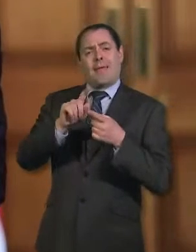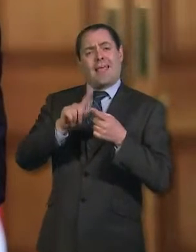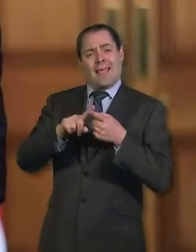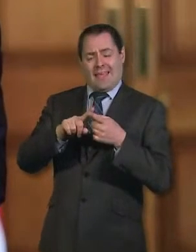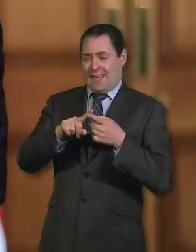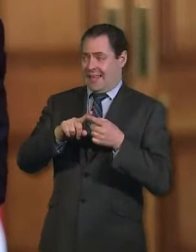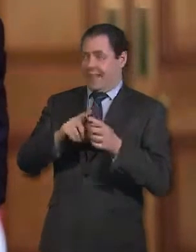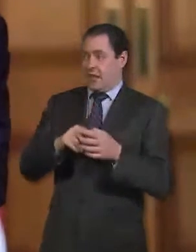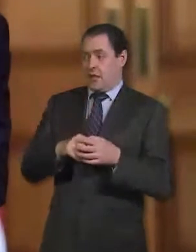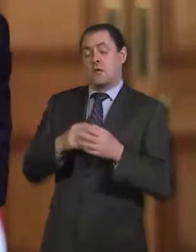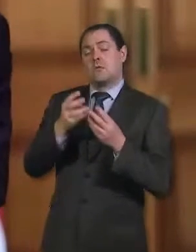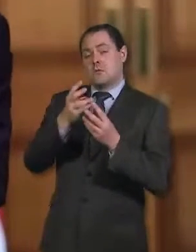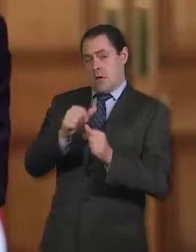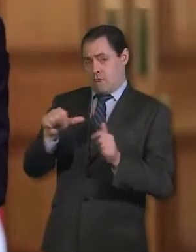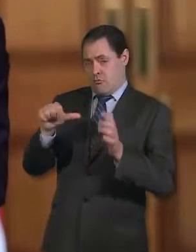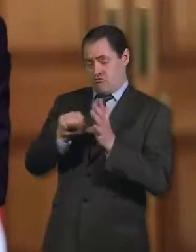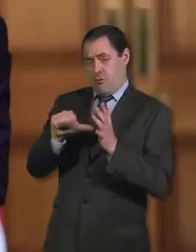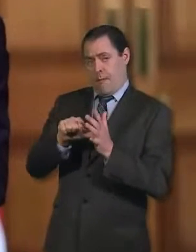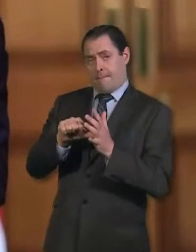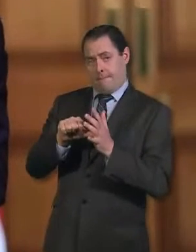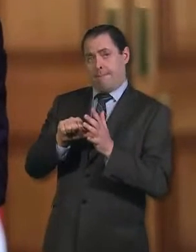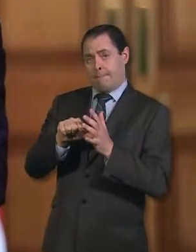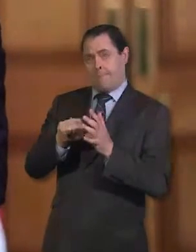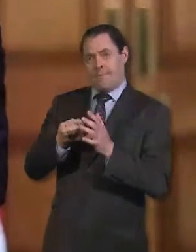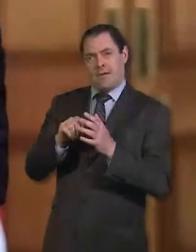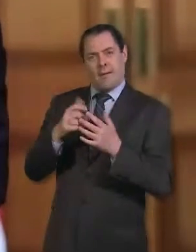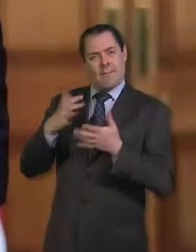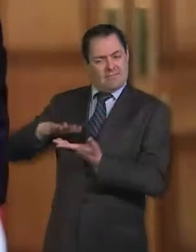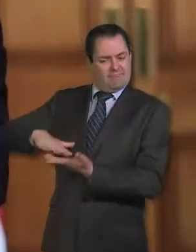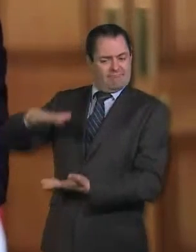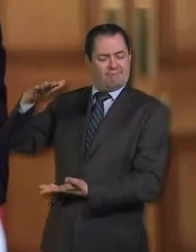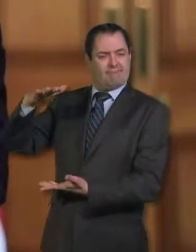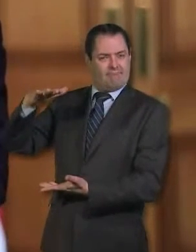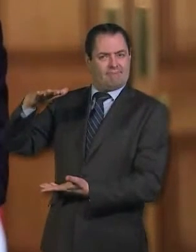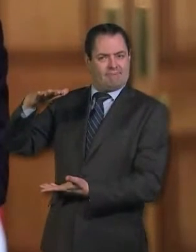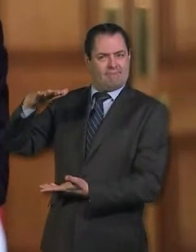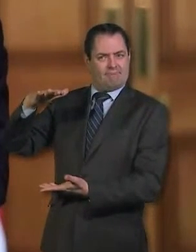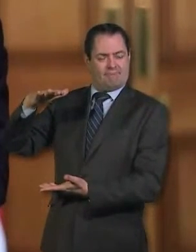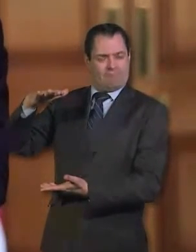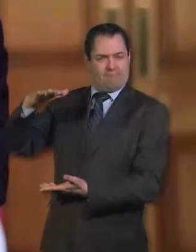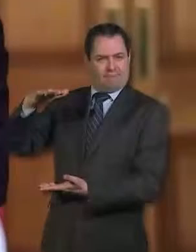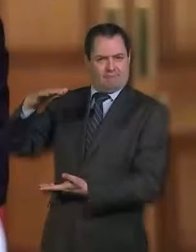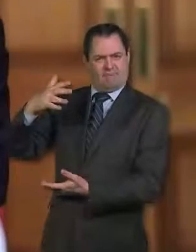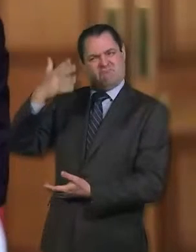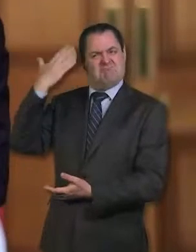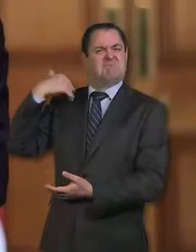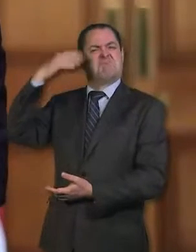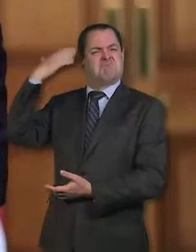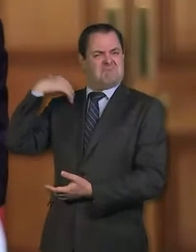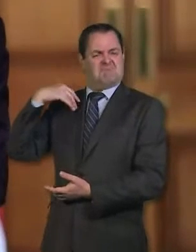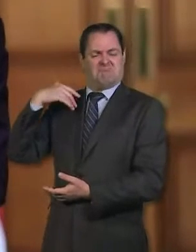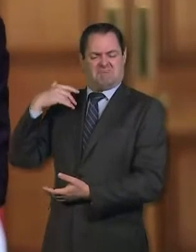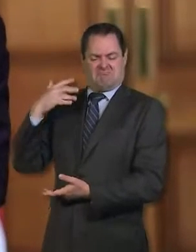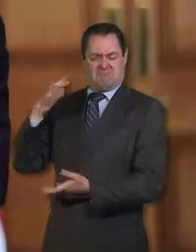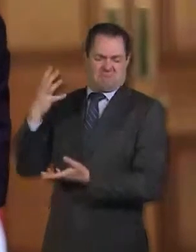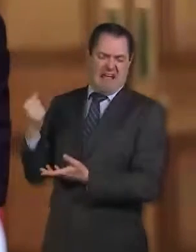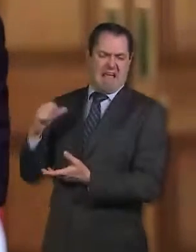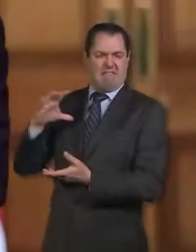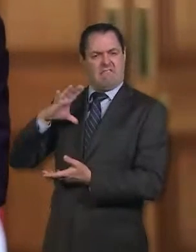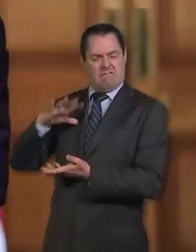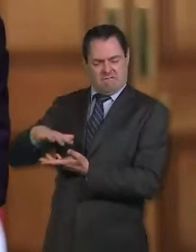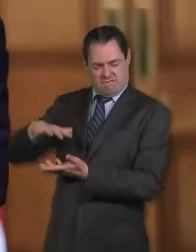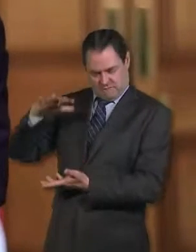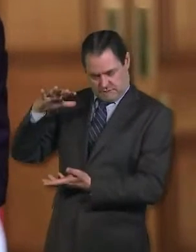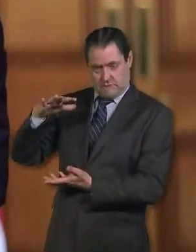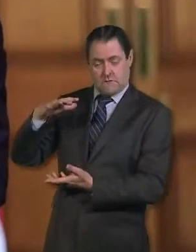that were in the stockpile and were put in the stockpile some time ago, that then we discovered on second